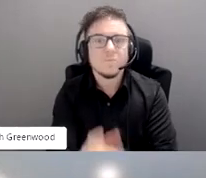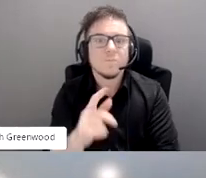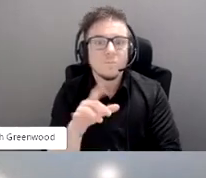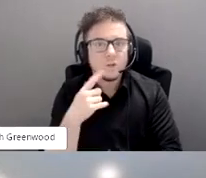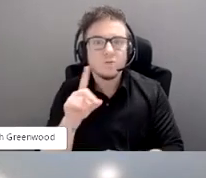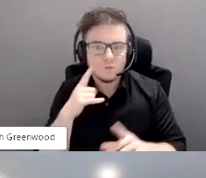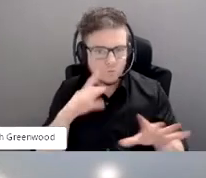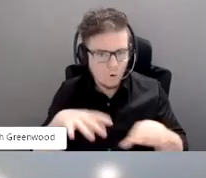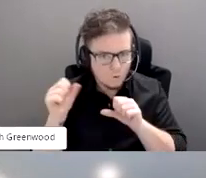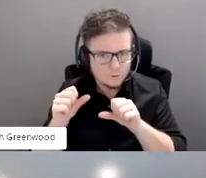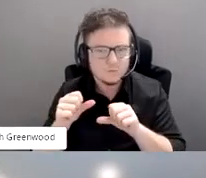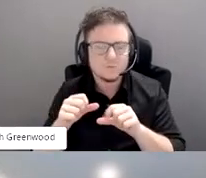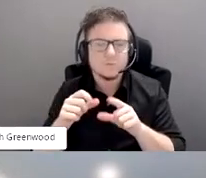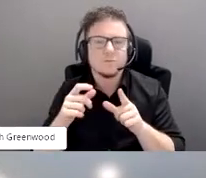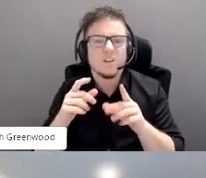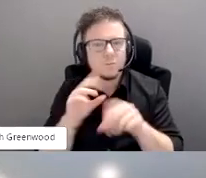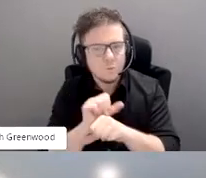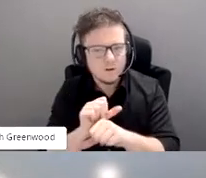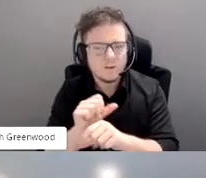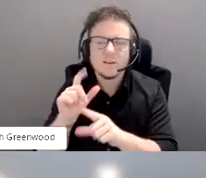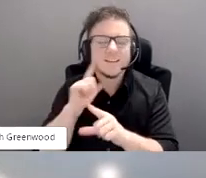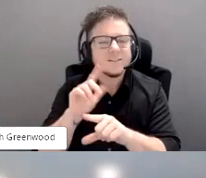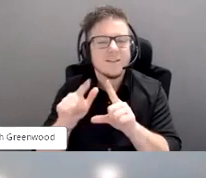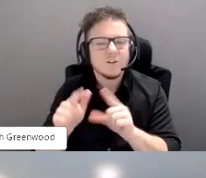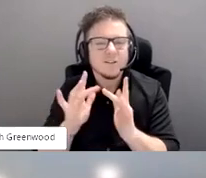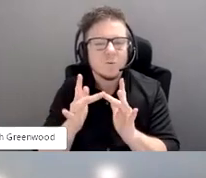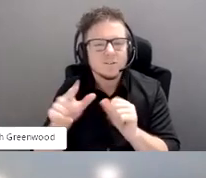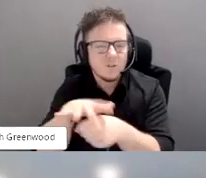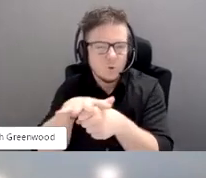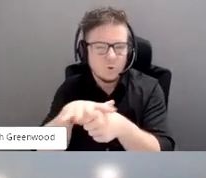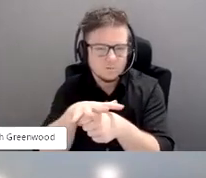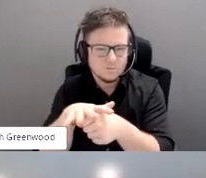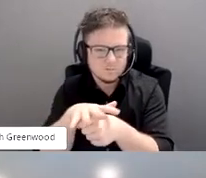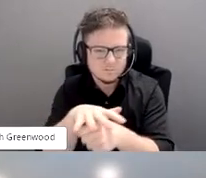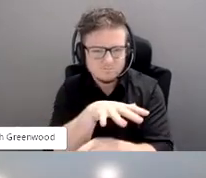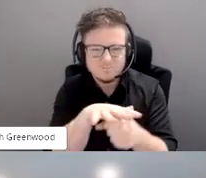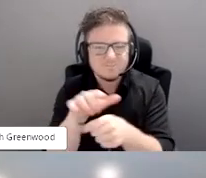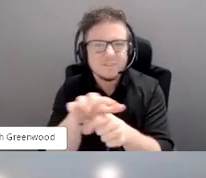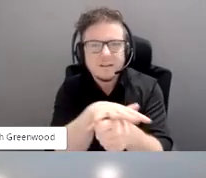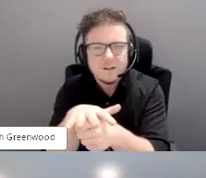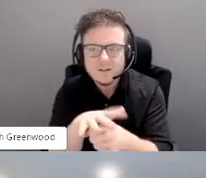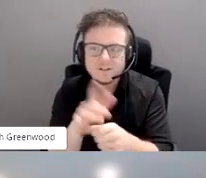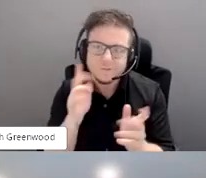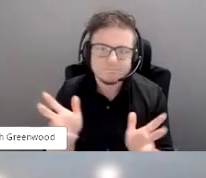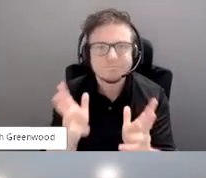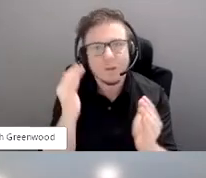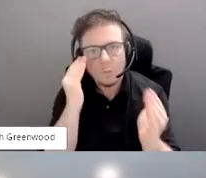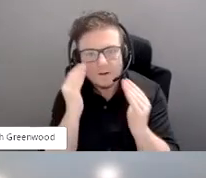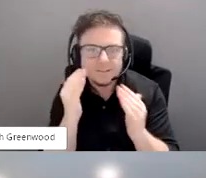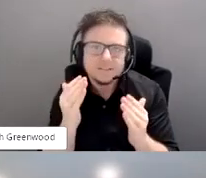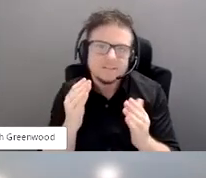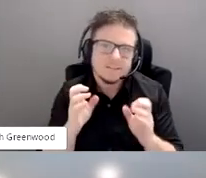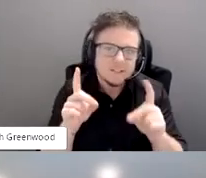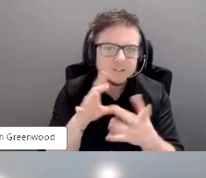we support the networks and the work that they do at a local level to increase the awareness and education